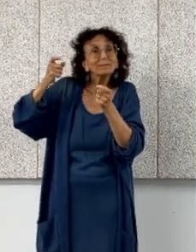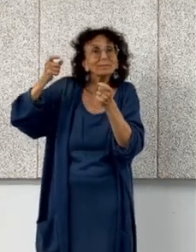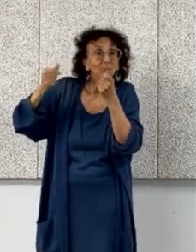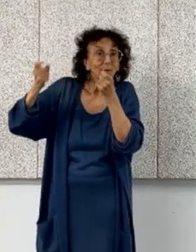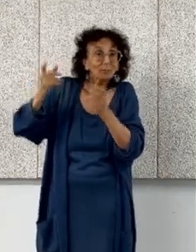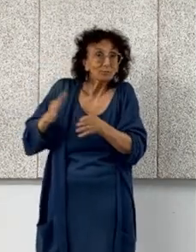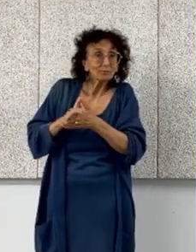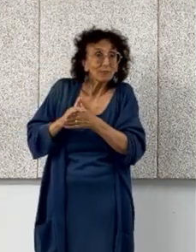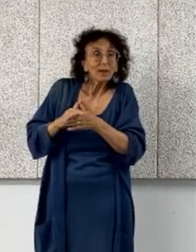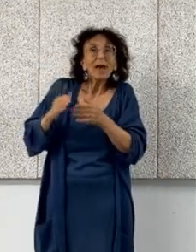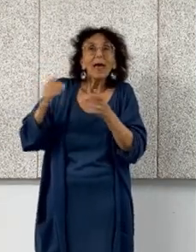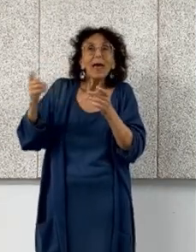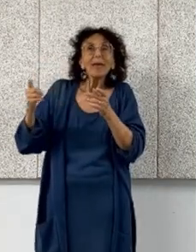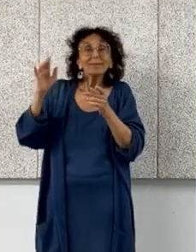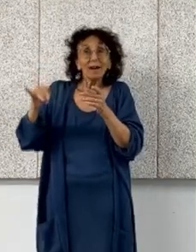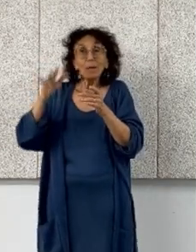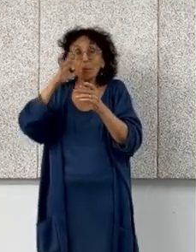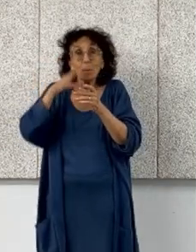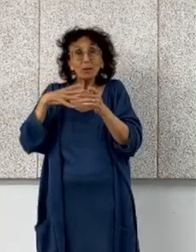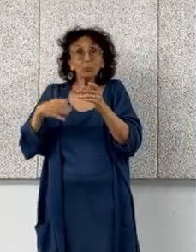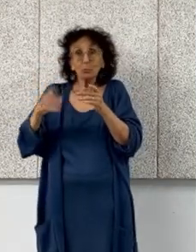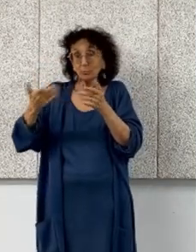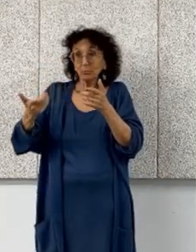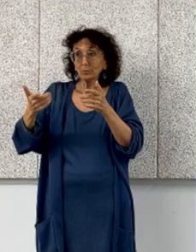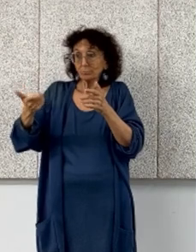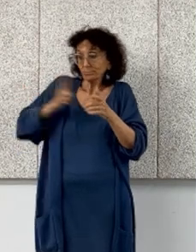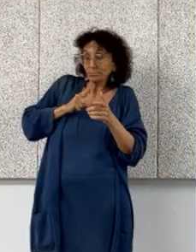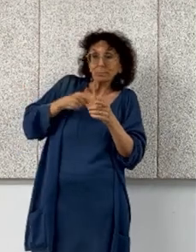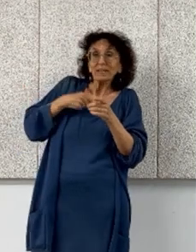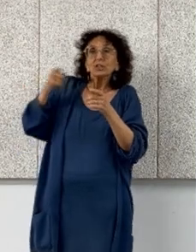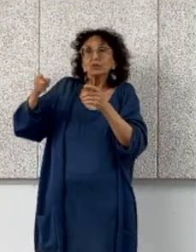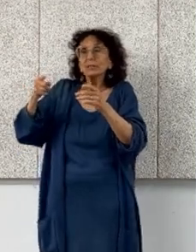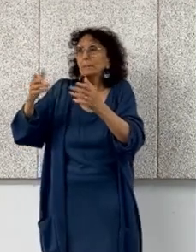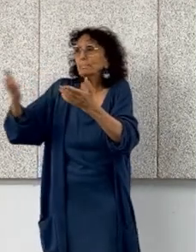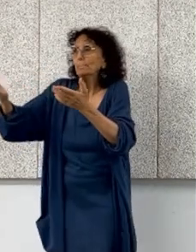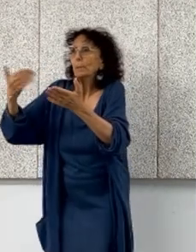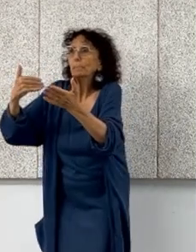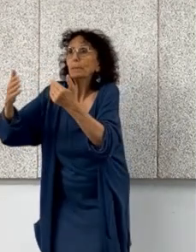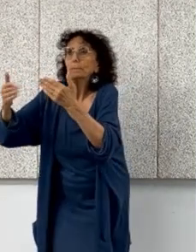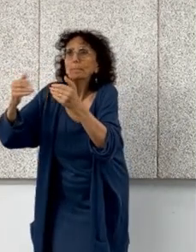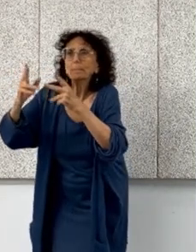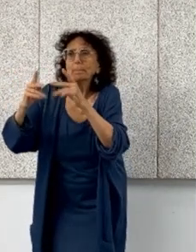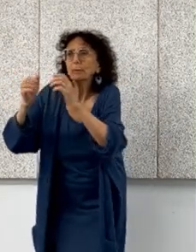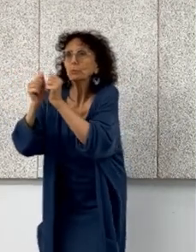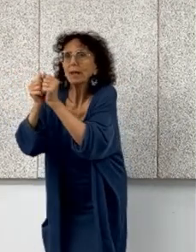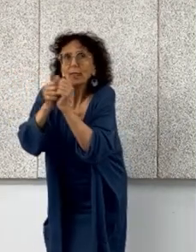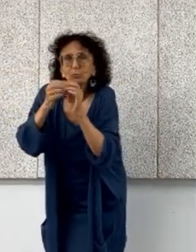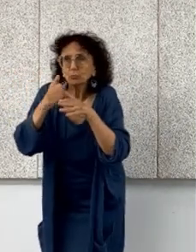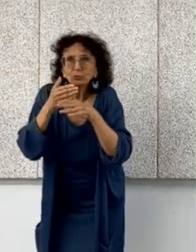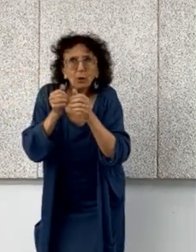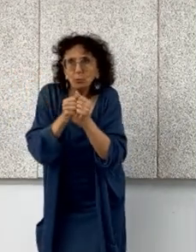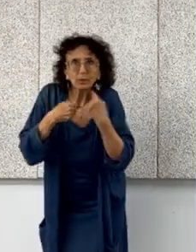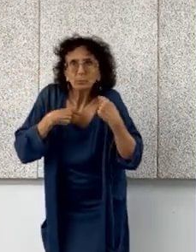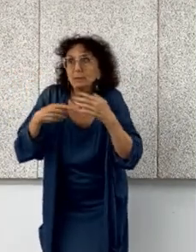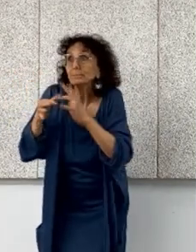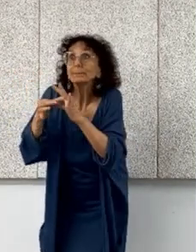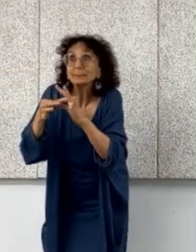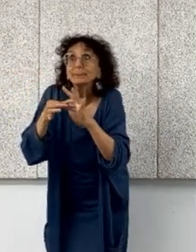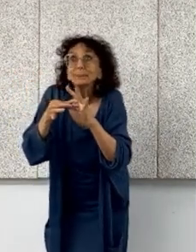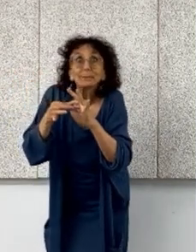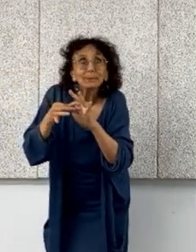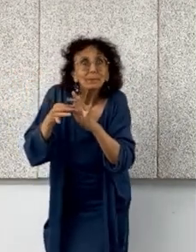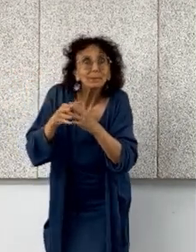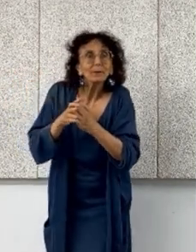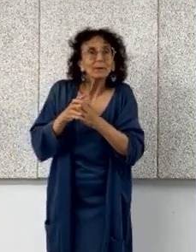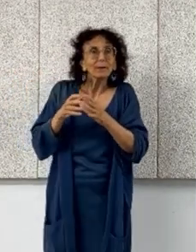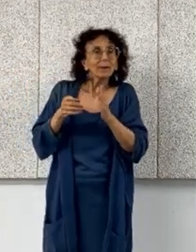people with her, is so mm-hmm. smart and so simple, and sometimes it's not possible if